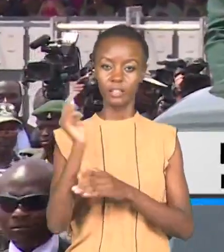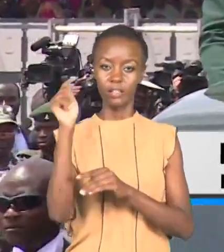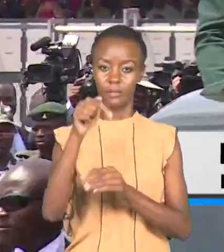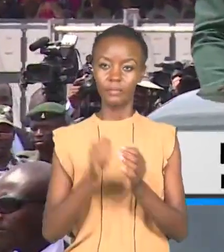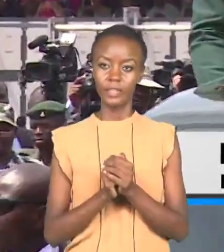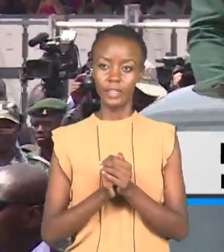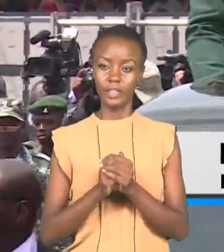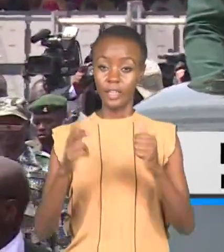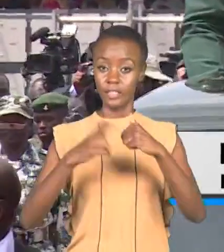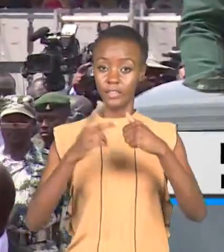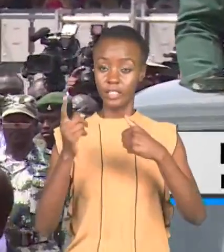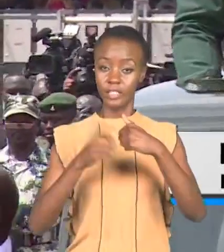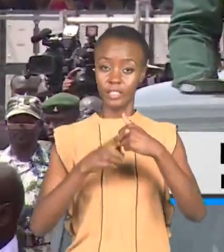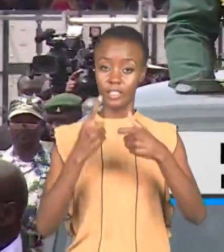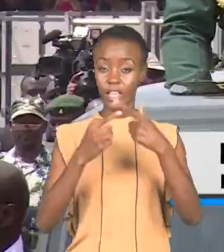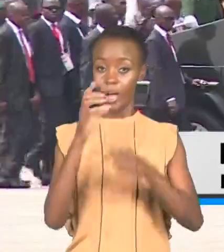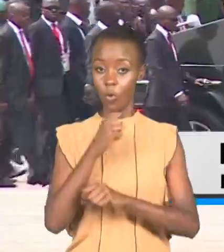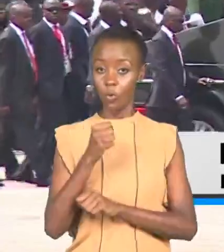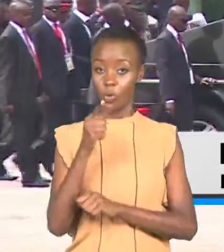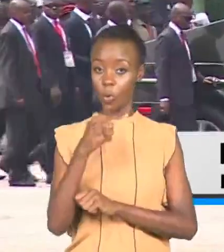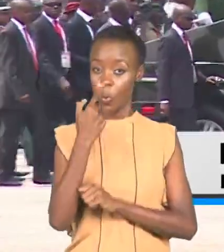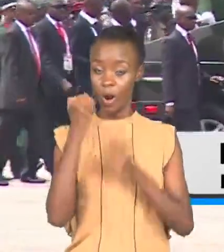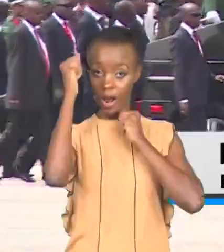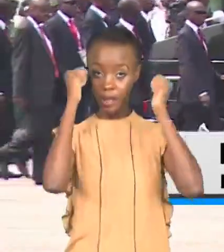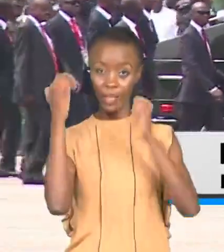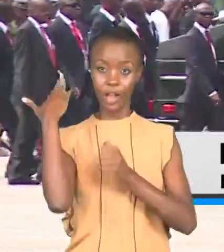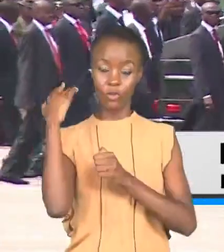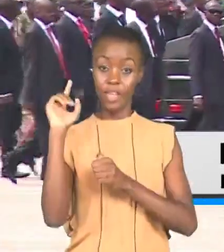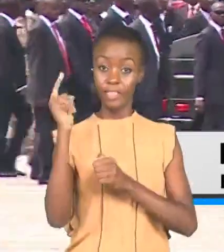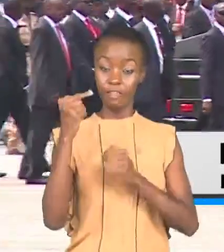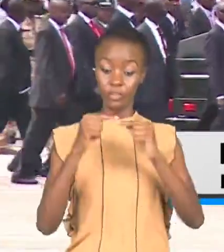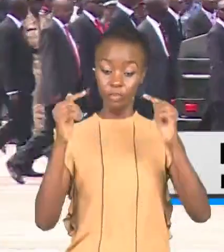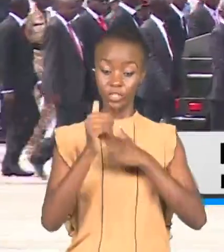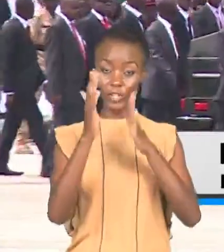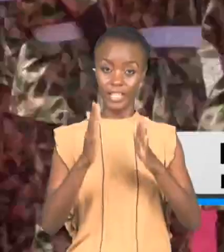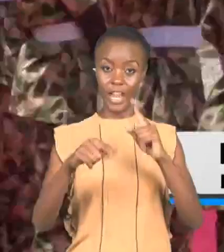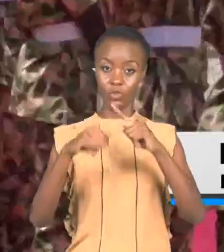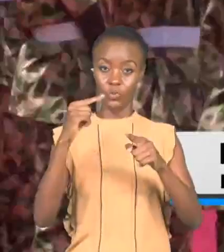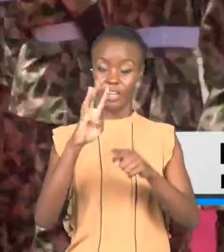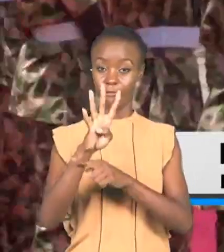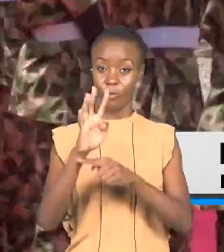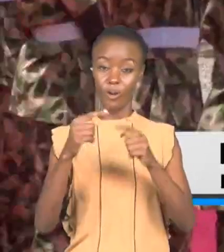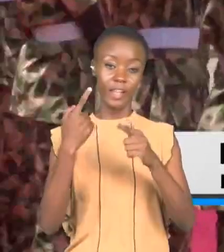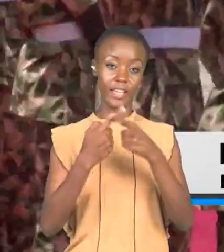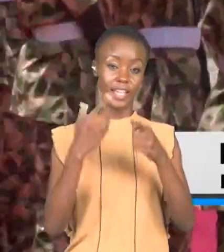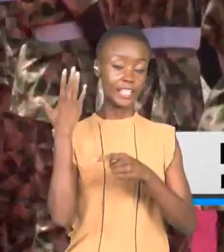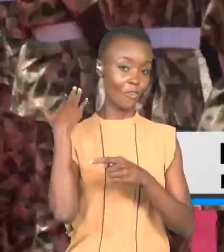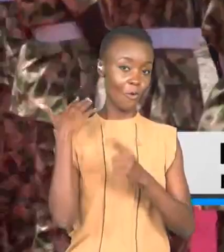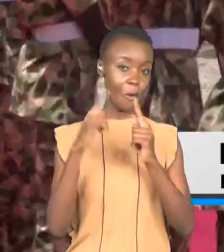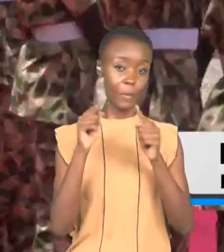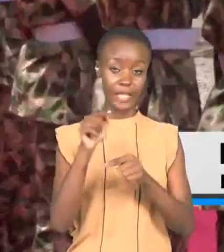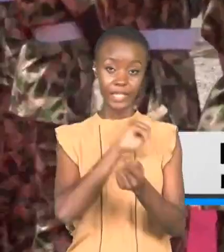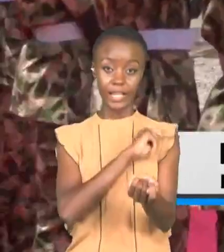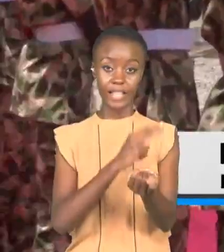The 76-year-old former general was the first opposition candidate to win power by the ballot box 4 years ago. But as